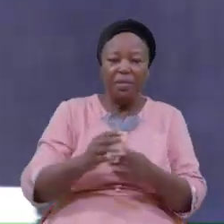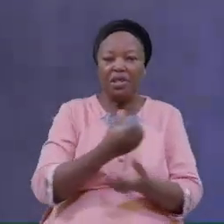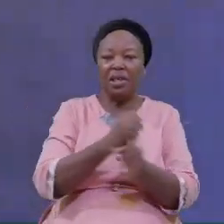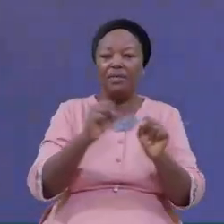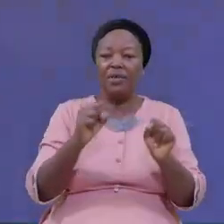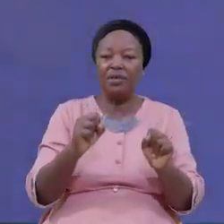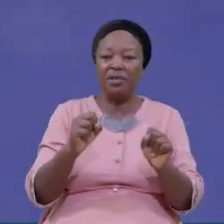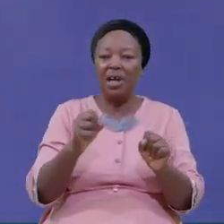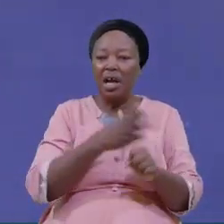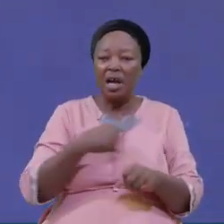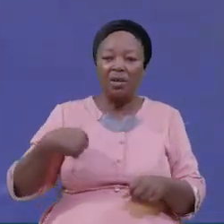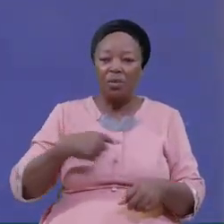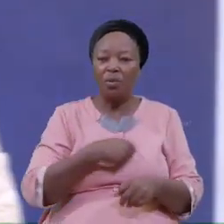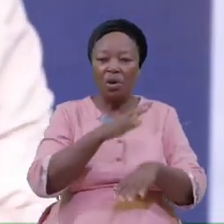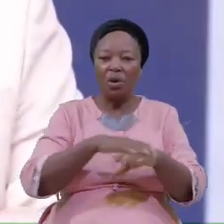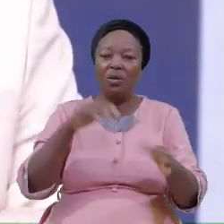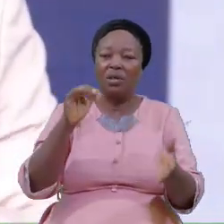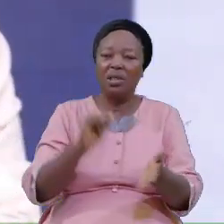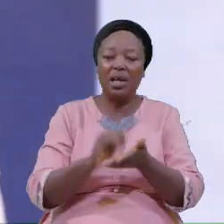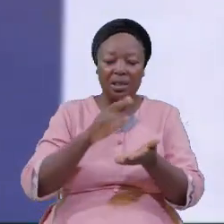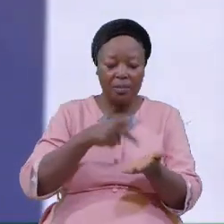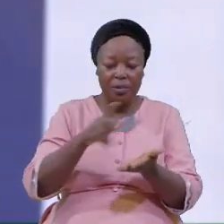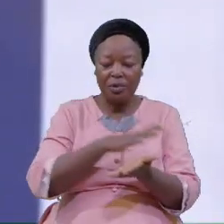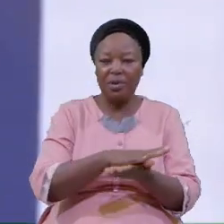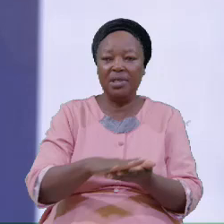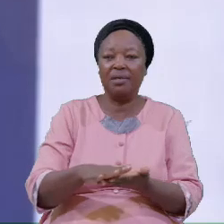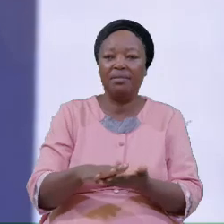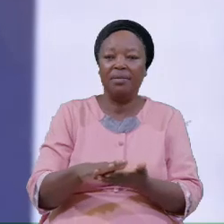call that purity.